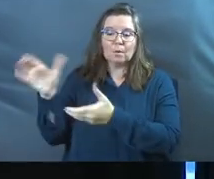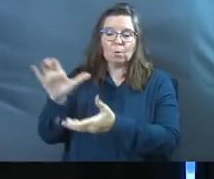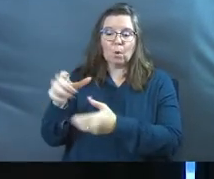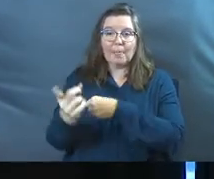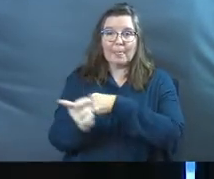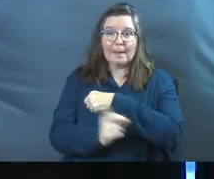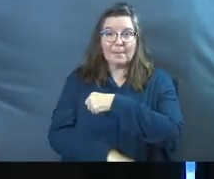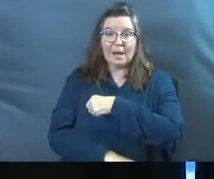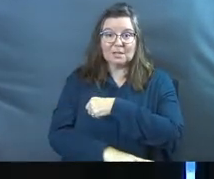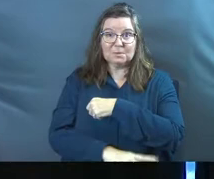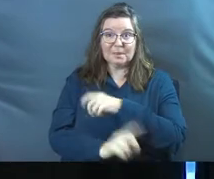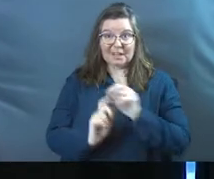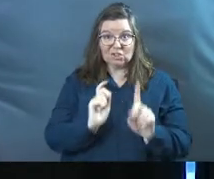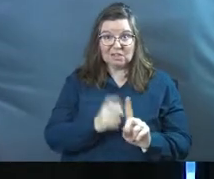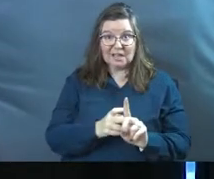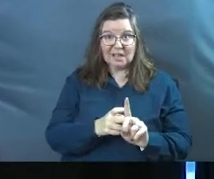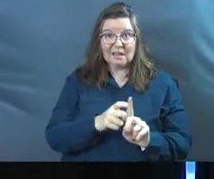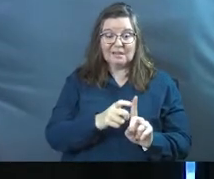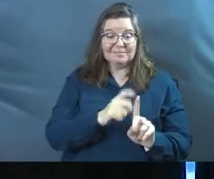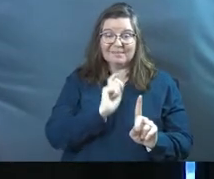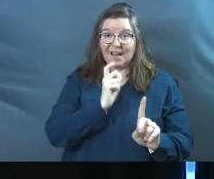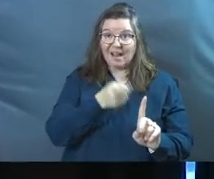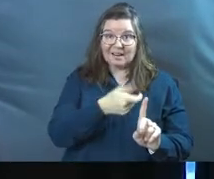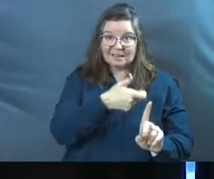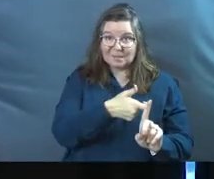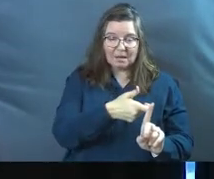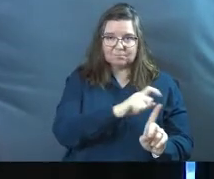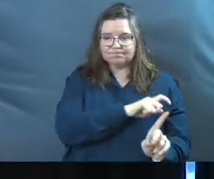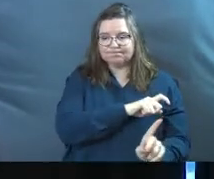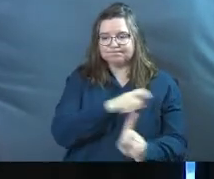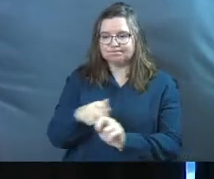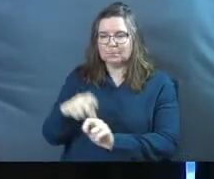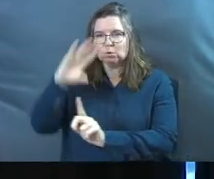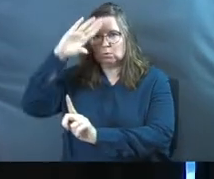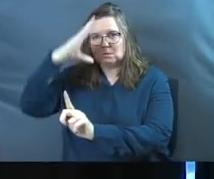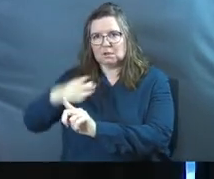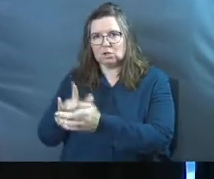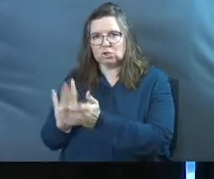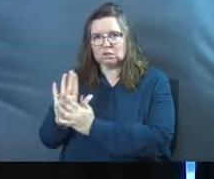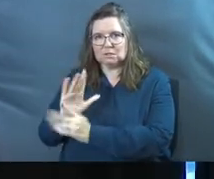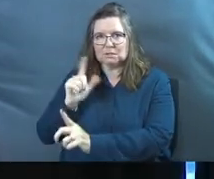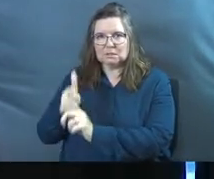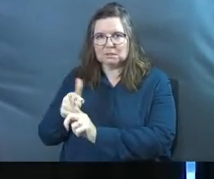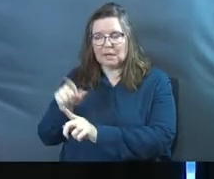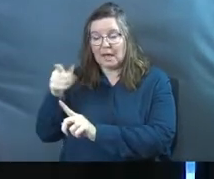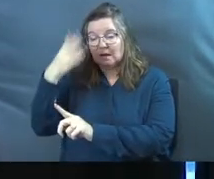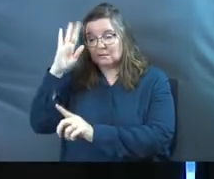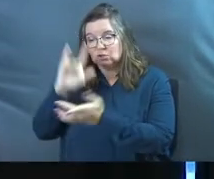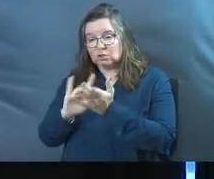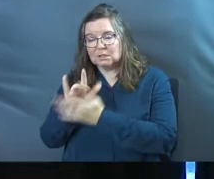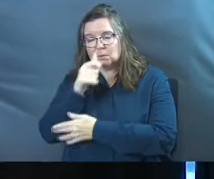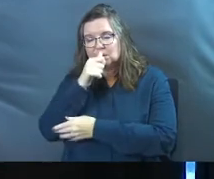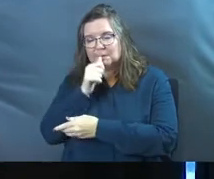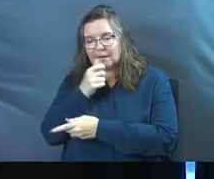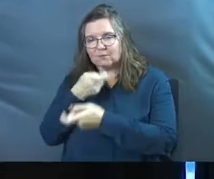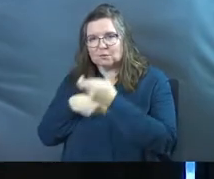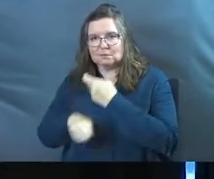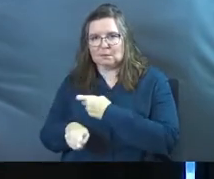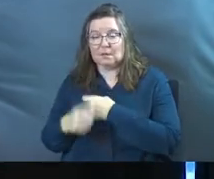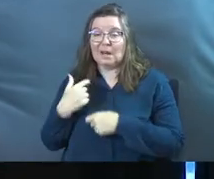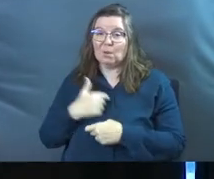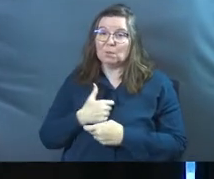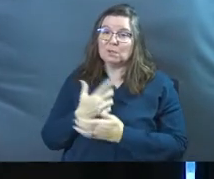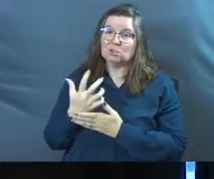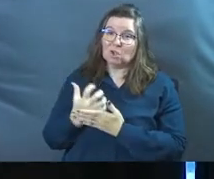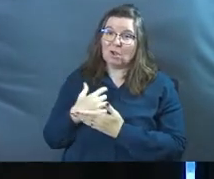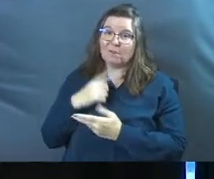the punishment that they deserve onto his son, and his son will suffer in their place. And we should